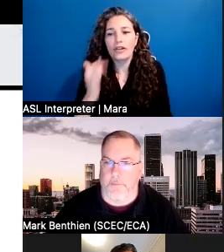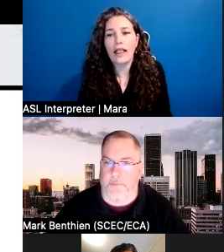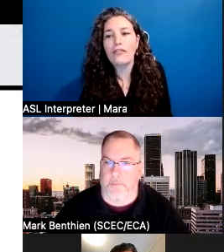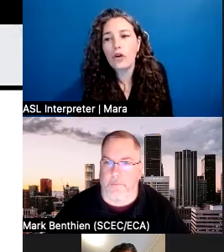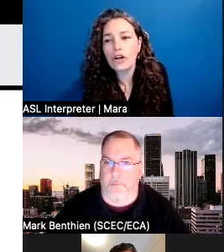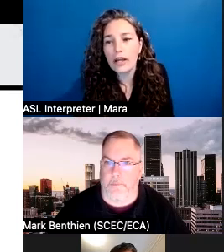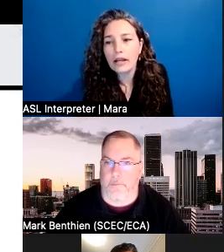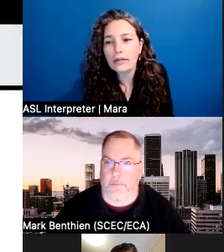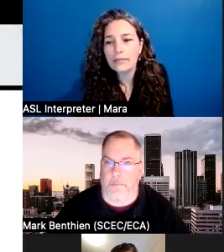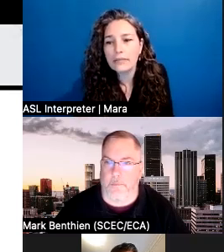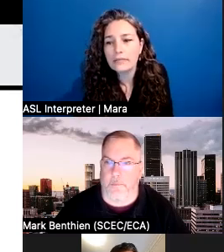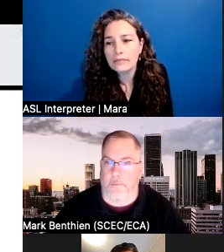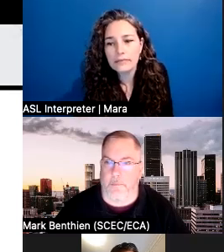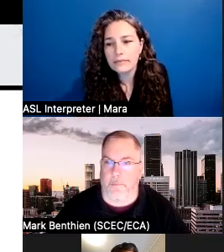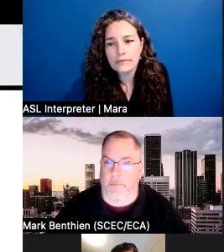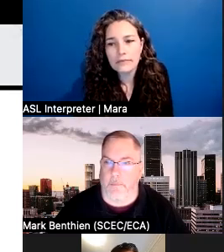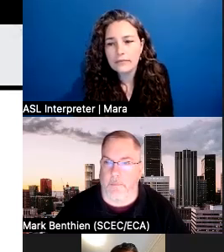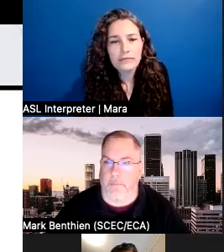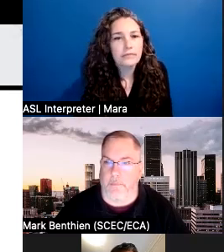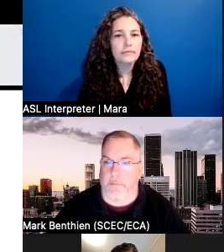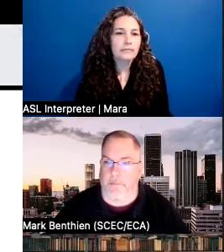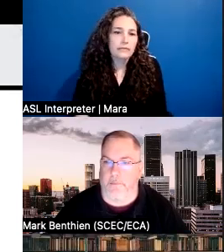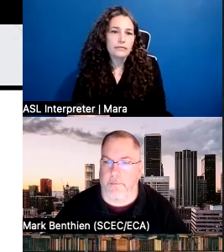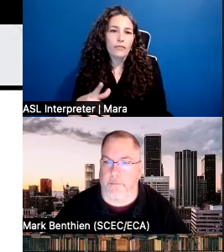are Margaret Vinci, who will